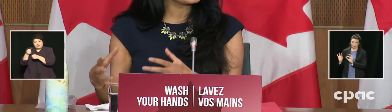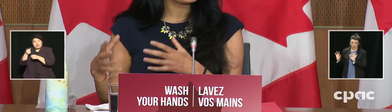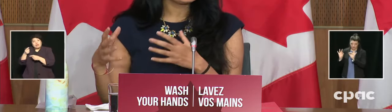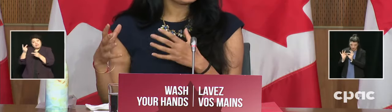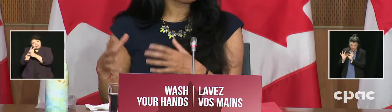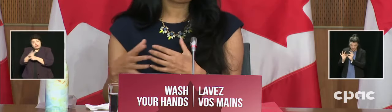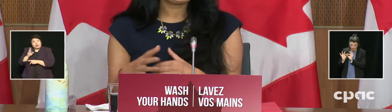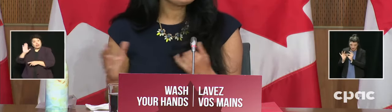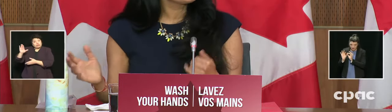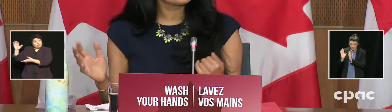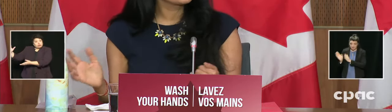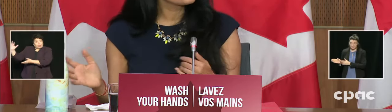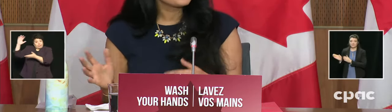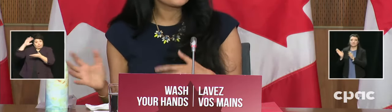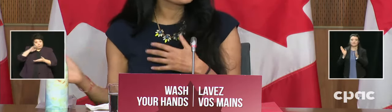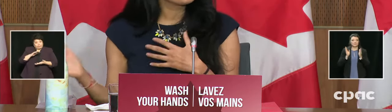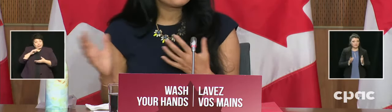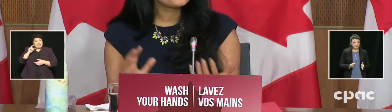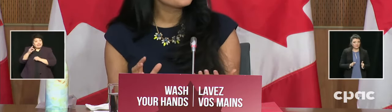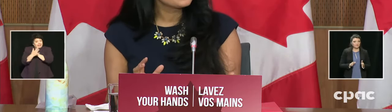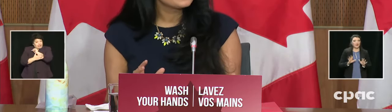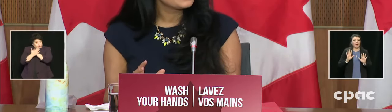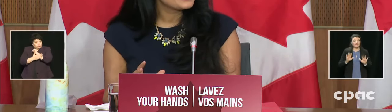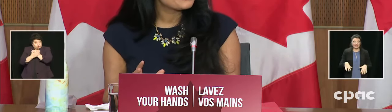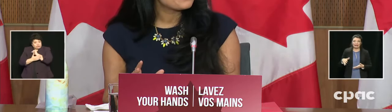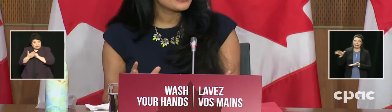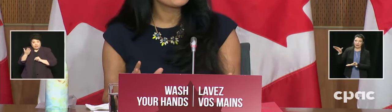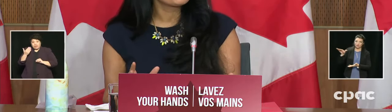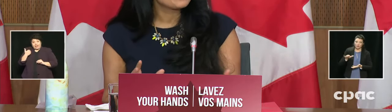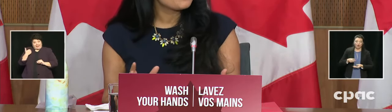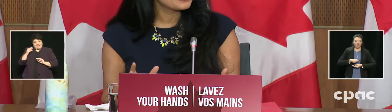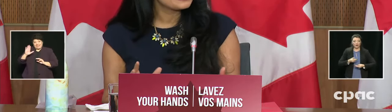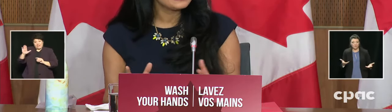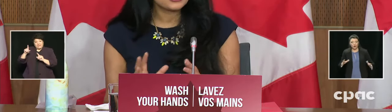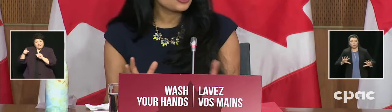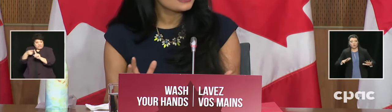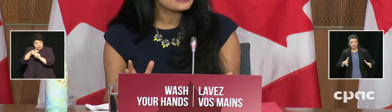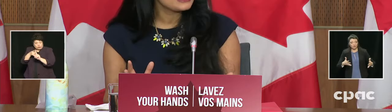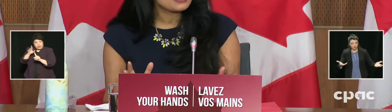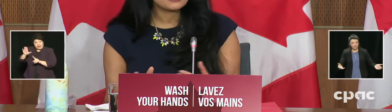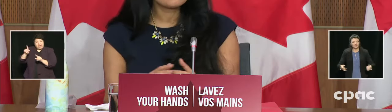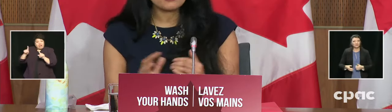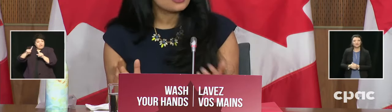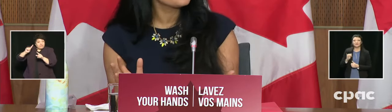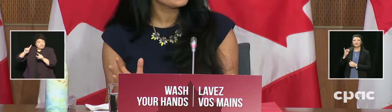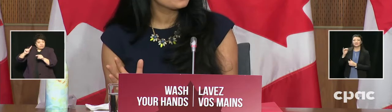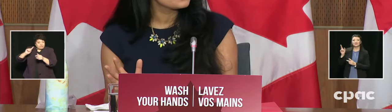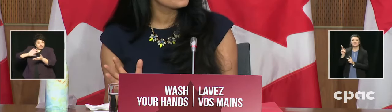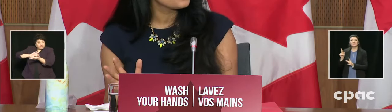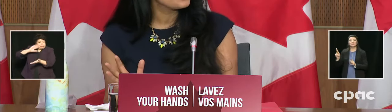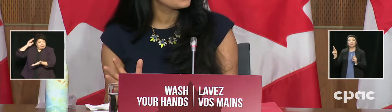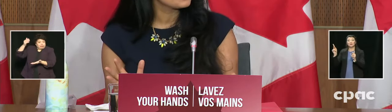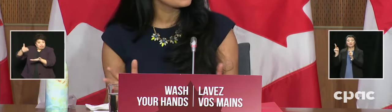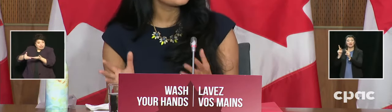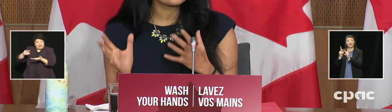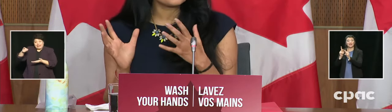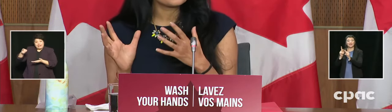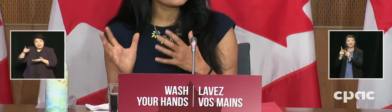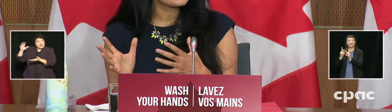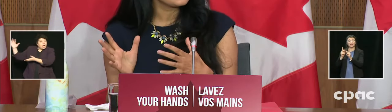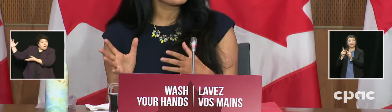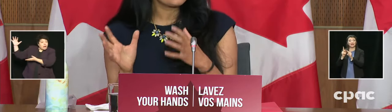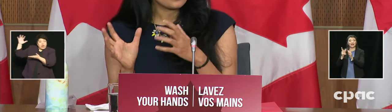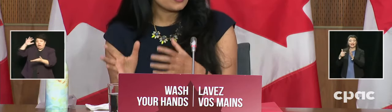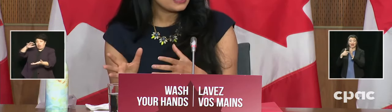those shipments. If any one country got their full allotment of vaccine all at the same time, they would not be able to distribute that, right? So we're